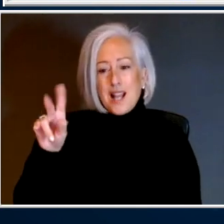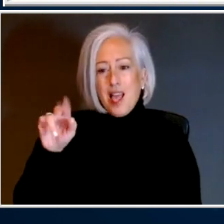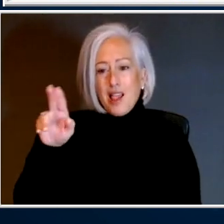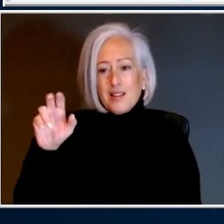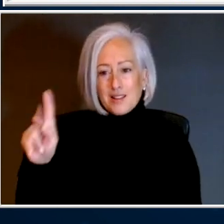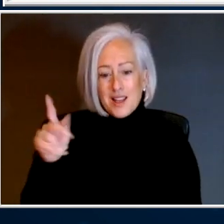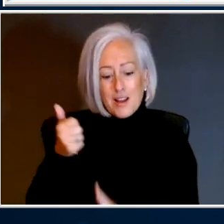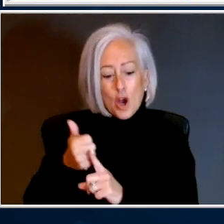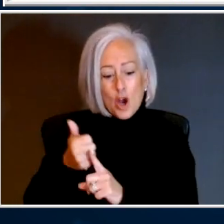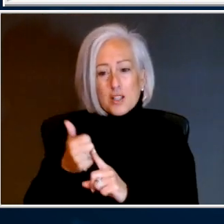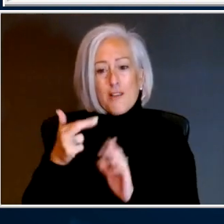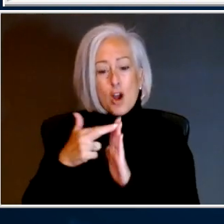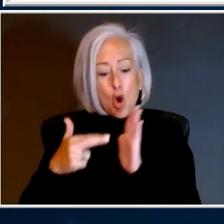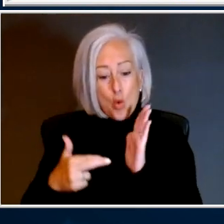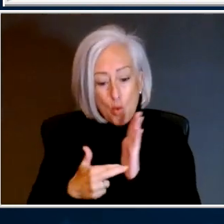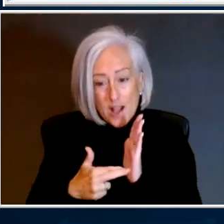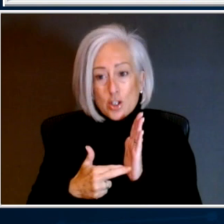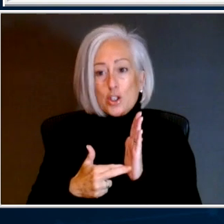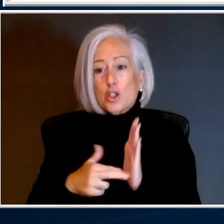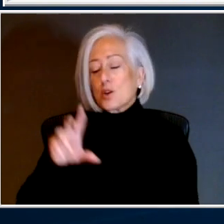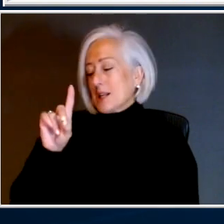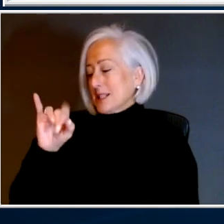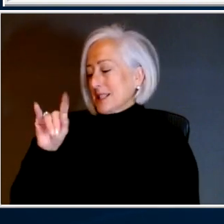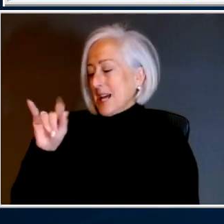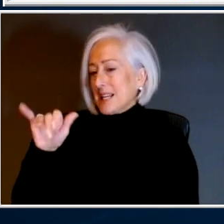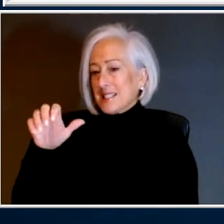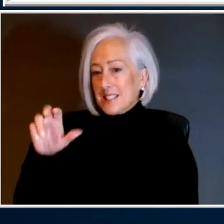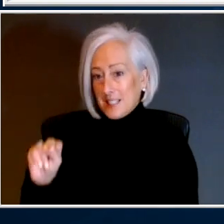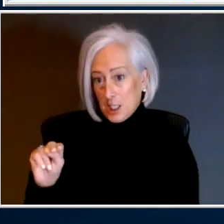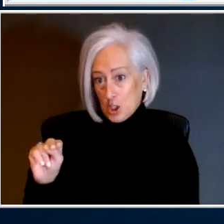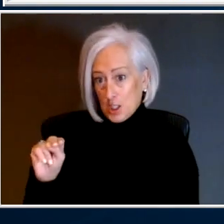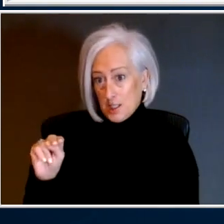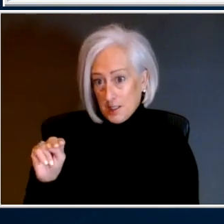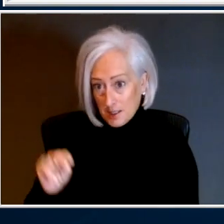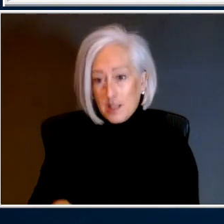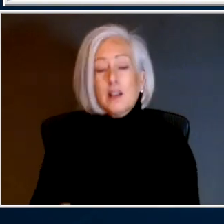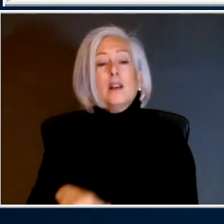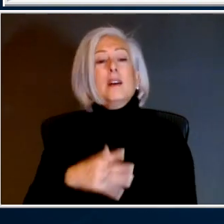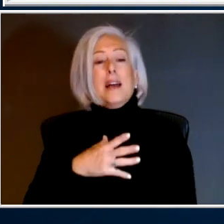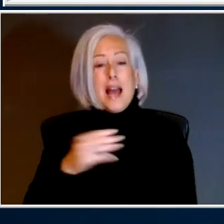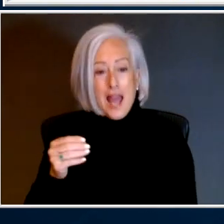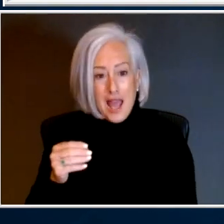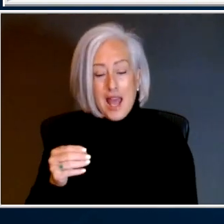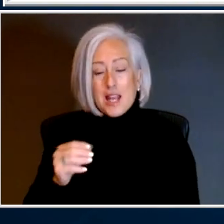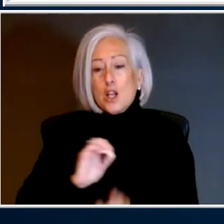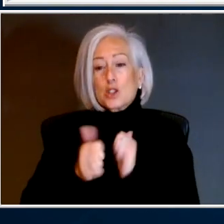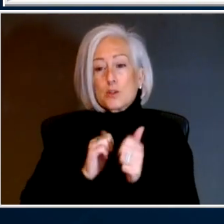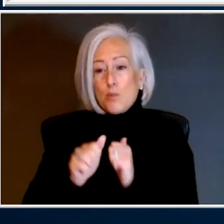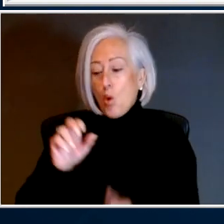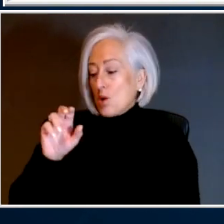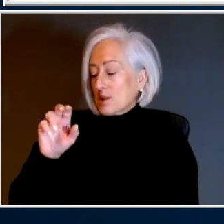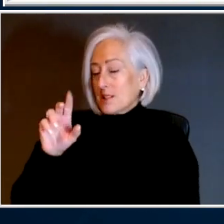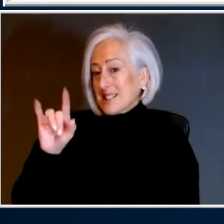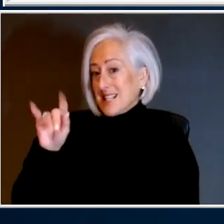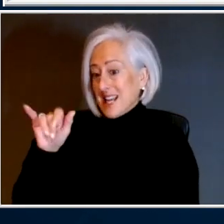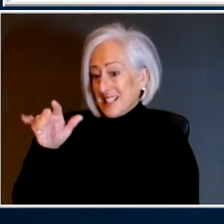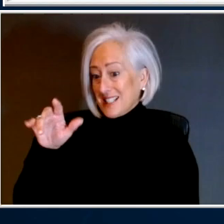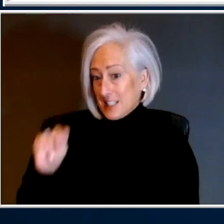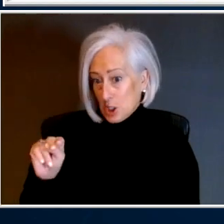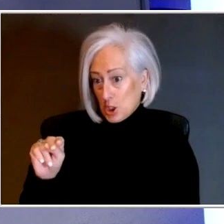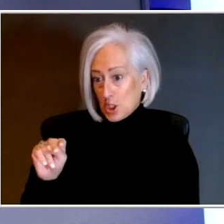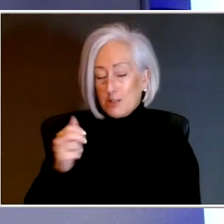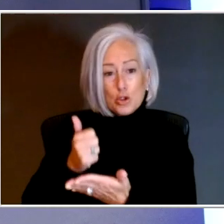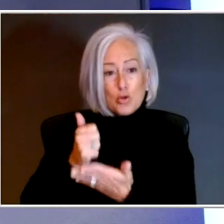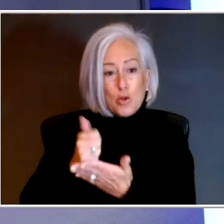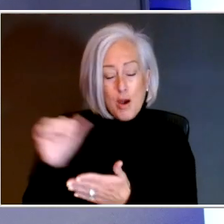sports dietitian who helps youth, college, and even pro athletes get the most from their meals. So good morning, ladies, to both of you. Dr. Bopat, I want to start